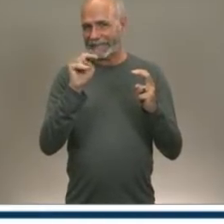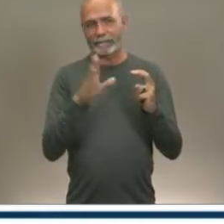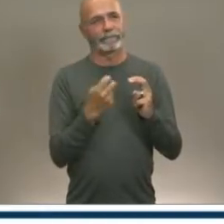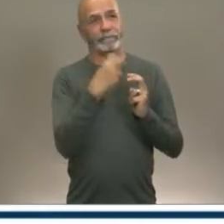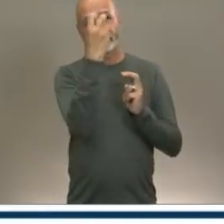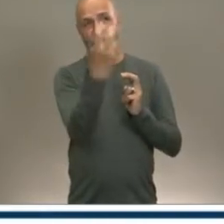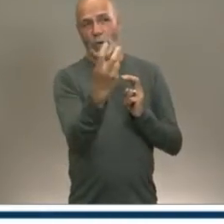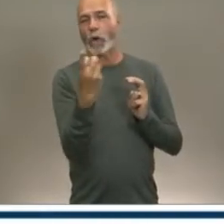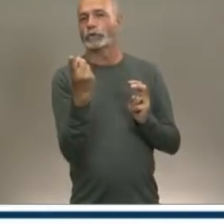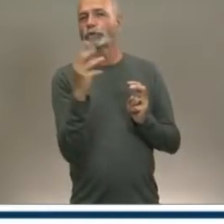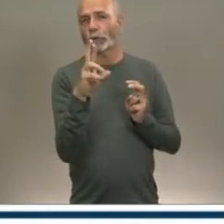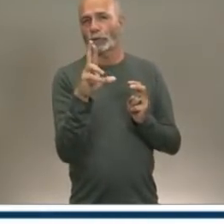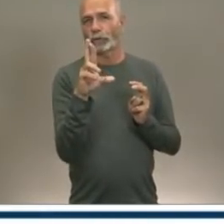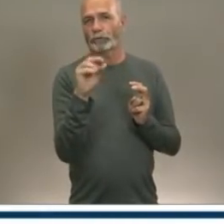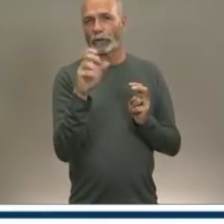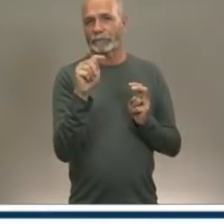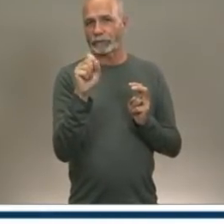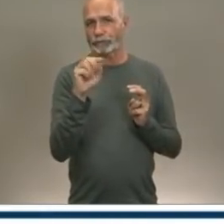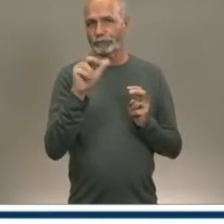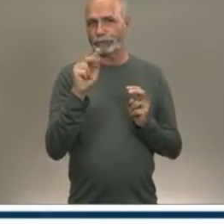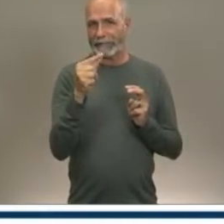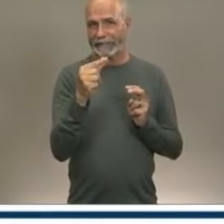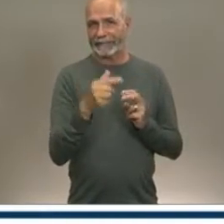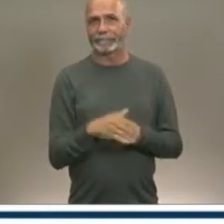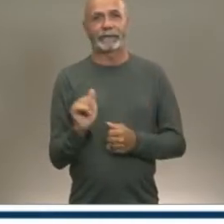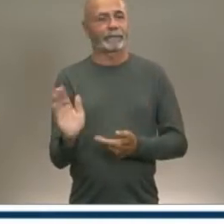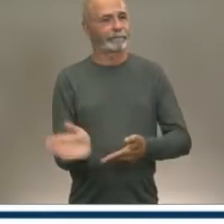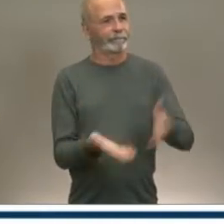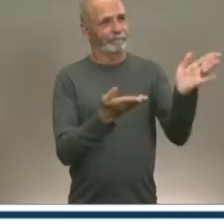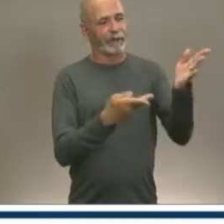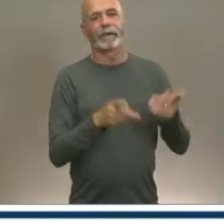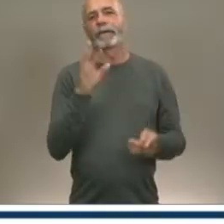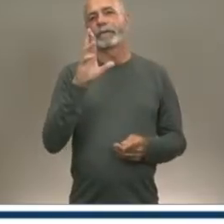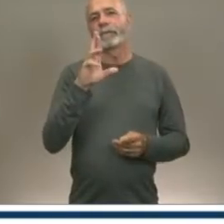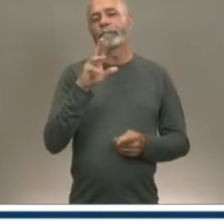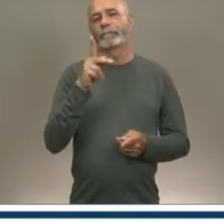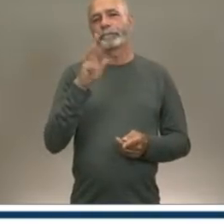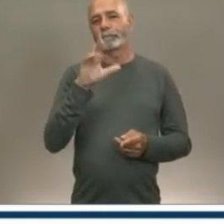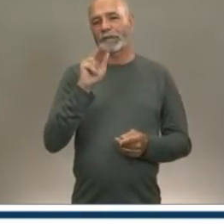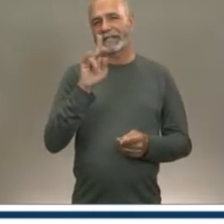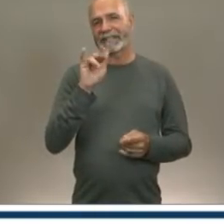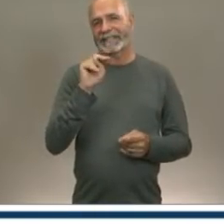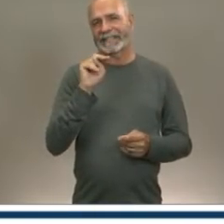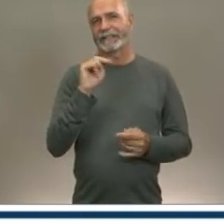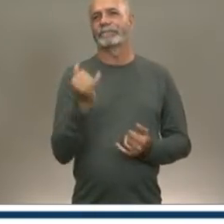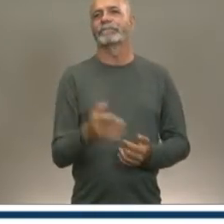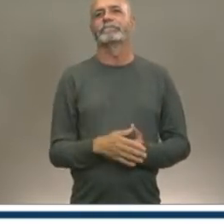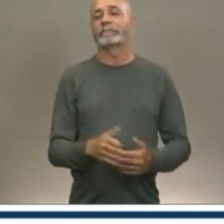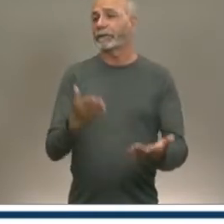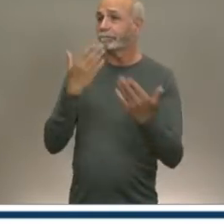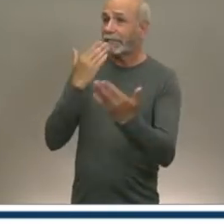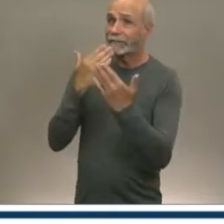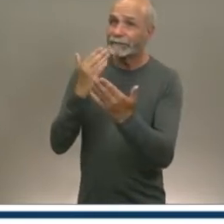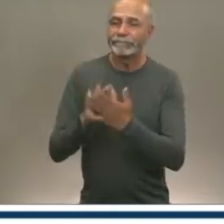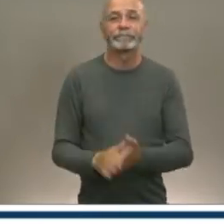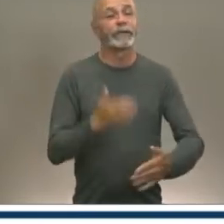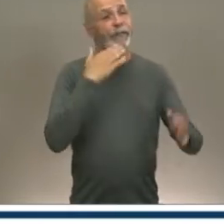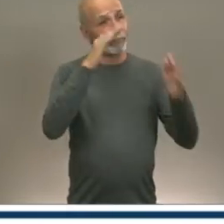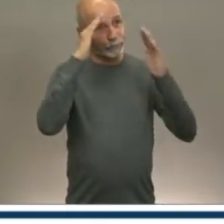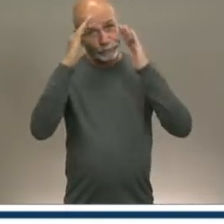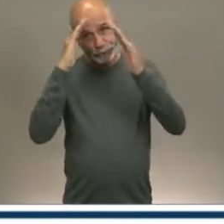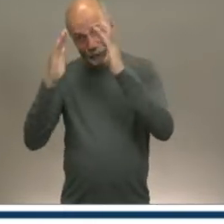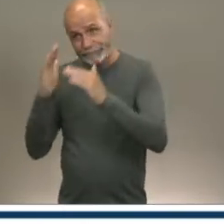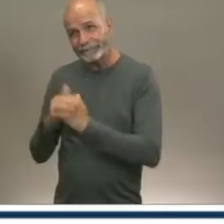Rankin, and Nova Scotia's Chief Medical Officer of Health, Dr. Robert Strang. Go ahead, Premier. Thank you, Chrissy. Hello, everyone. Today we are